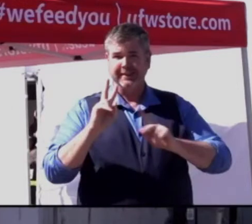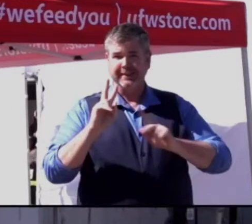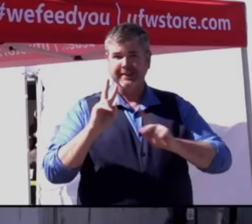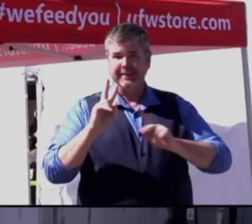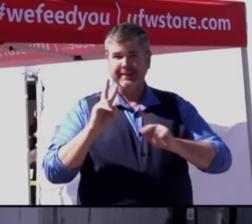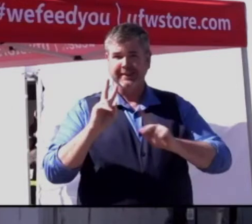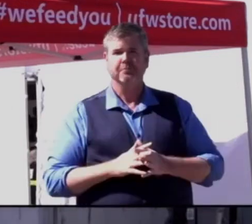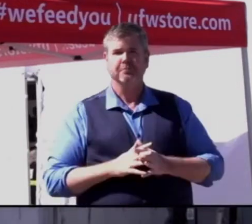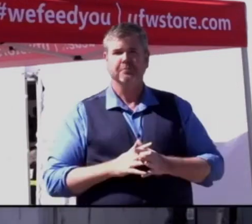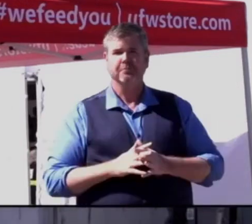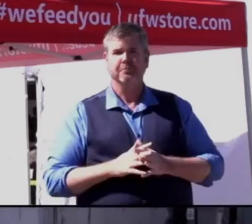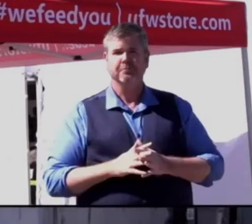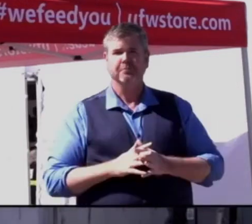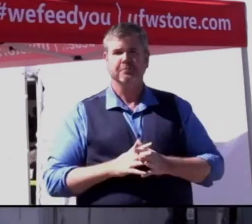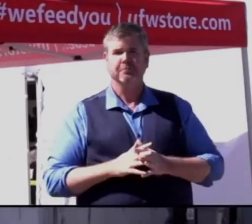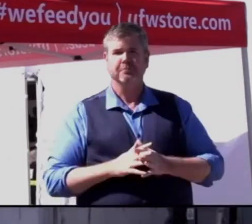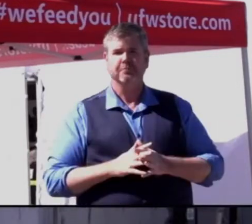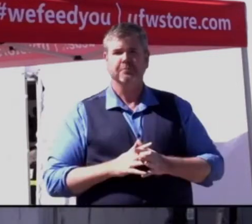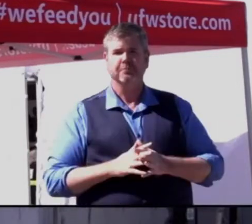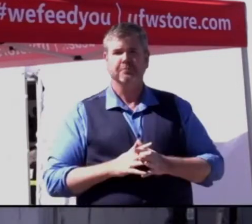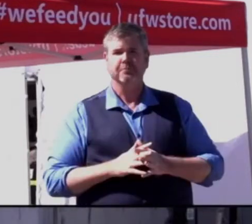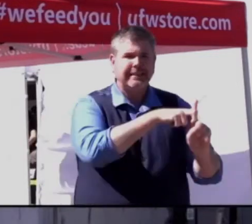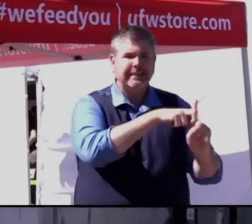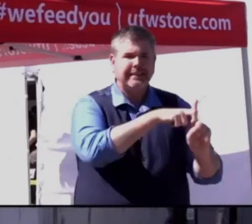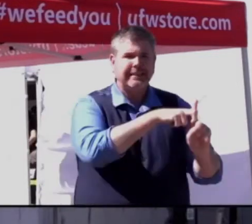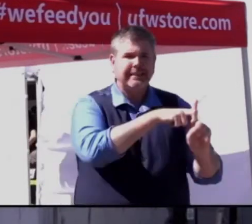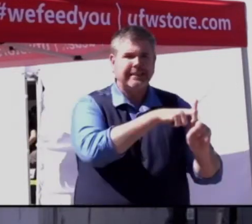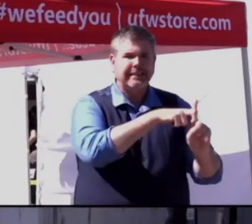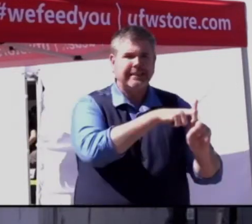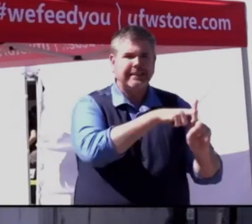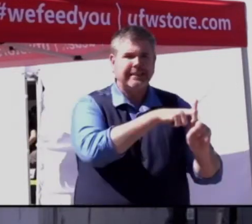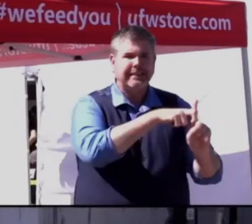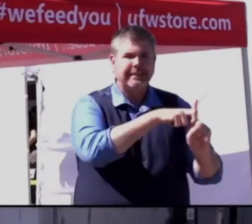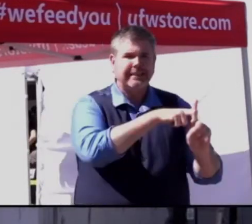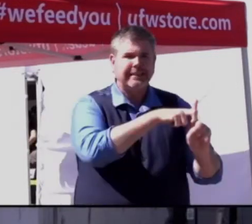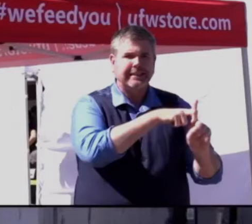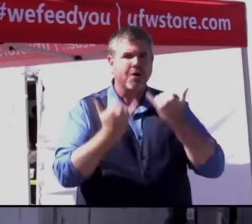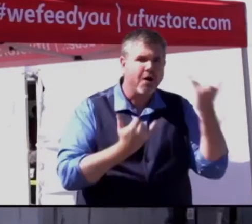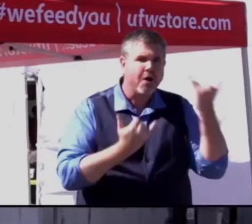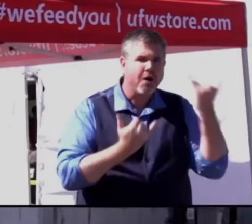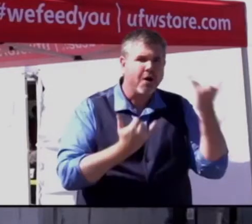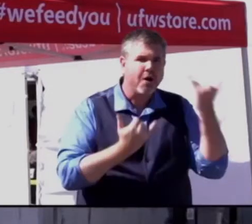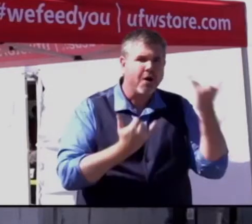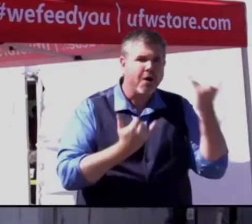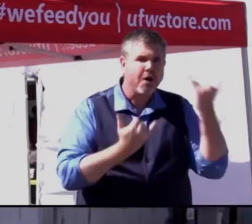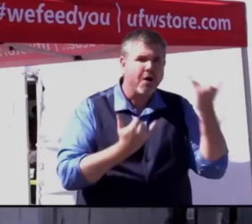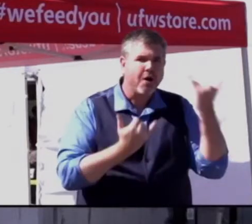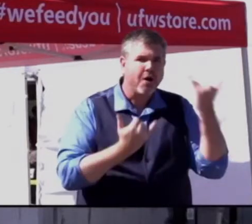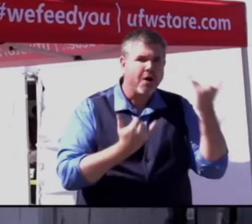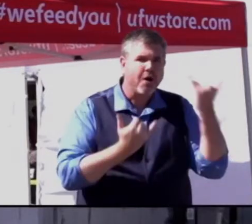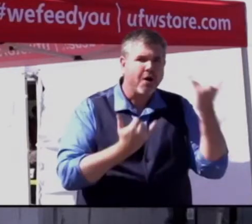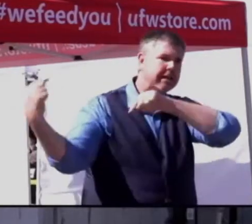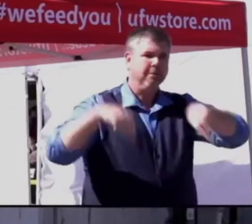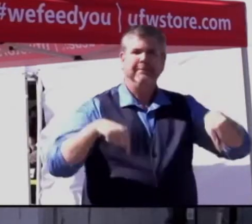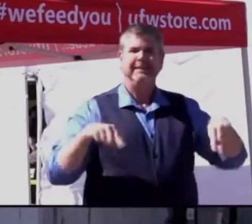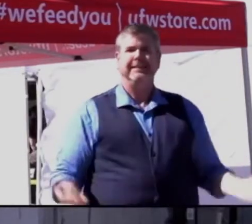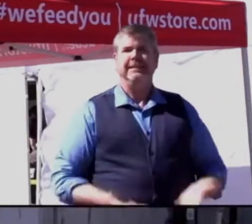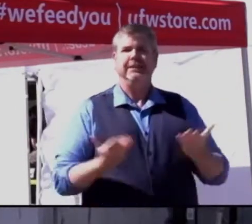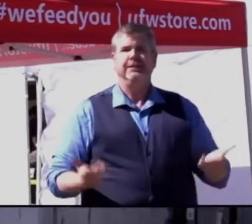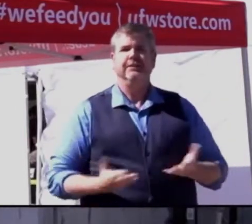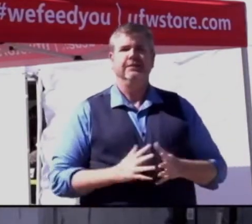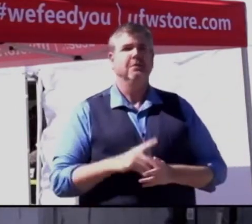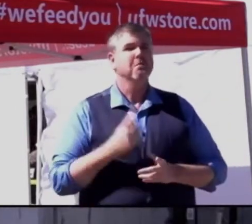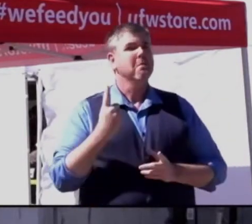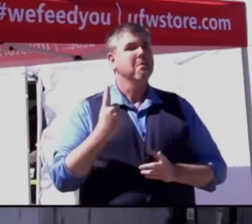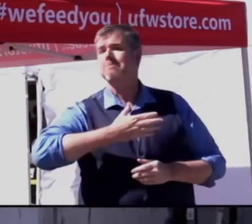make the phone calls to remind people to sign up, and we've got to get them here for these vaccinations. One of the best ways we can do